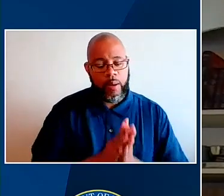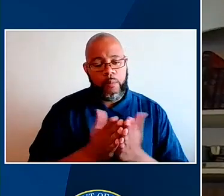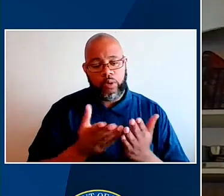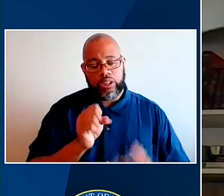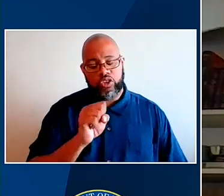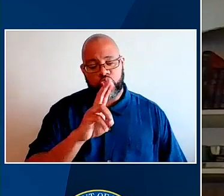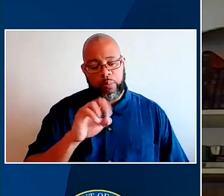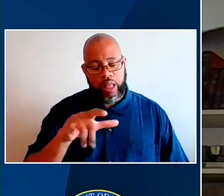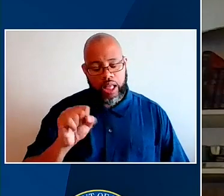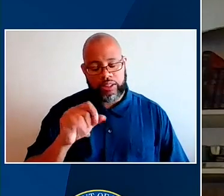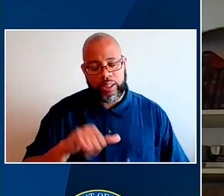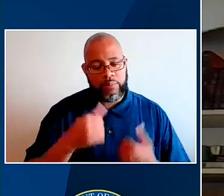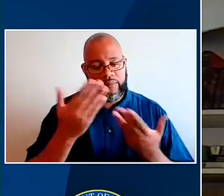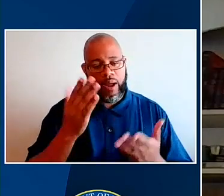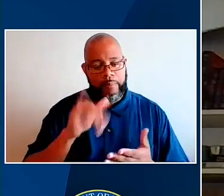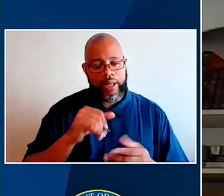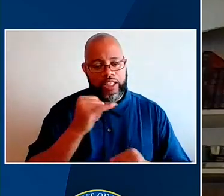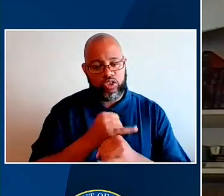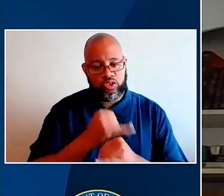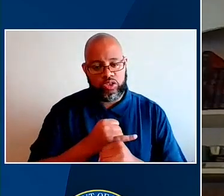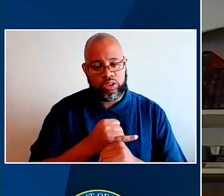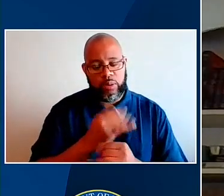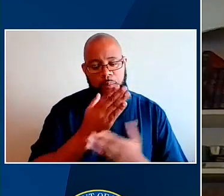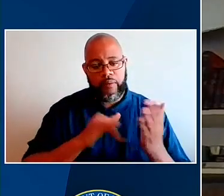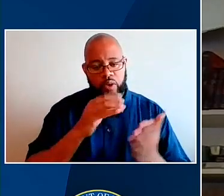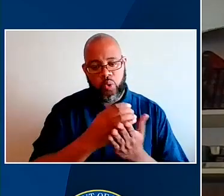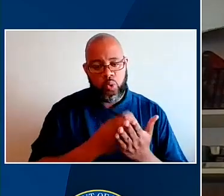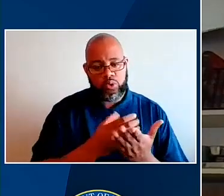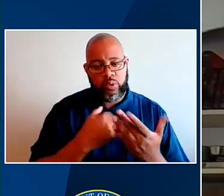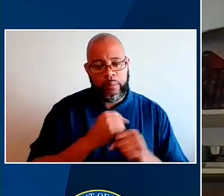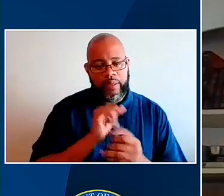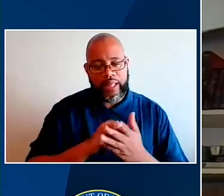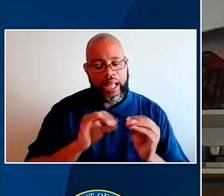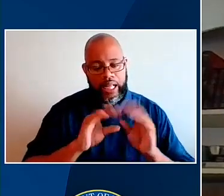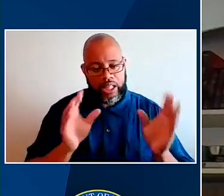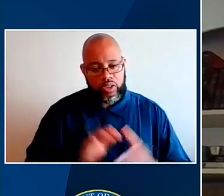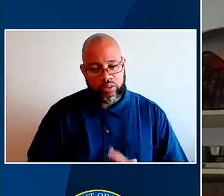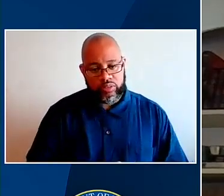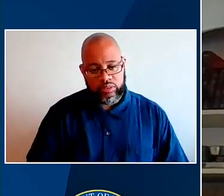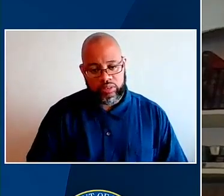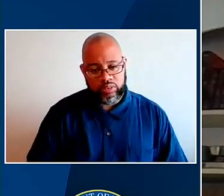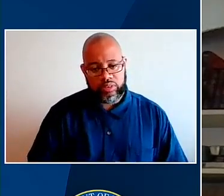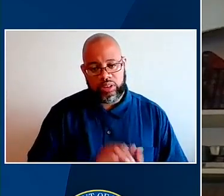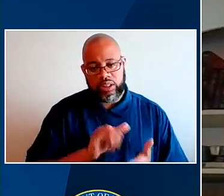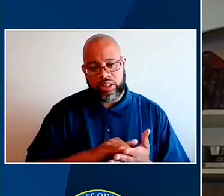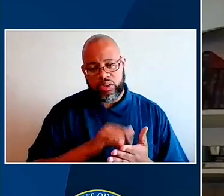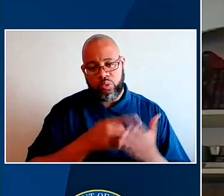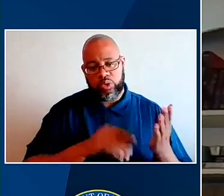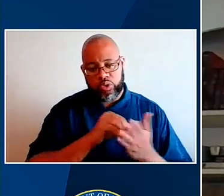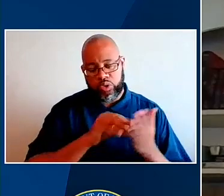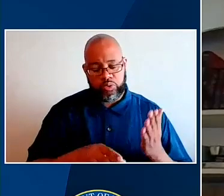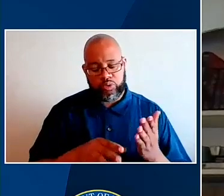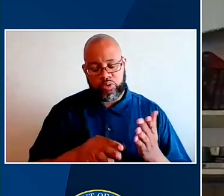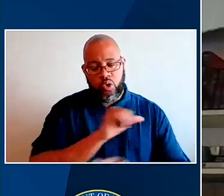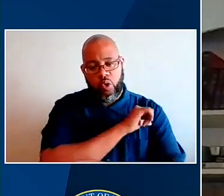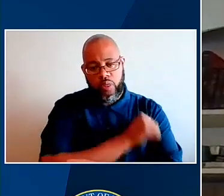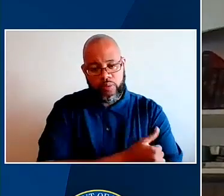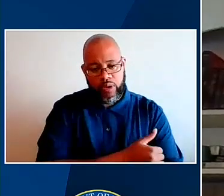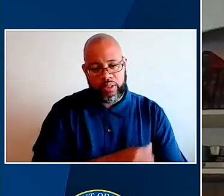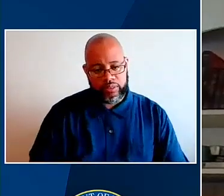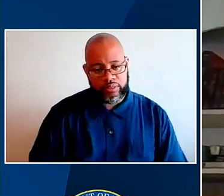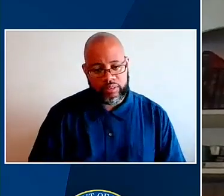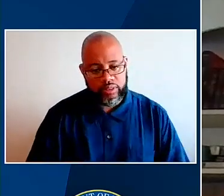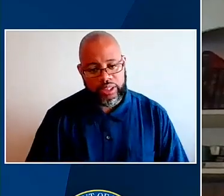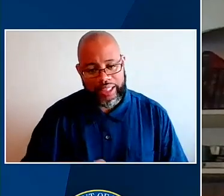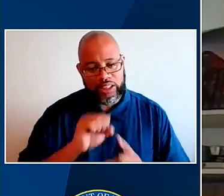are provided by the institution as part of a course. So we want to make that very clear that's what the student is authorizing the school to do in this case,